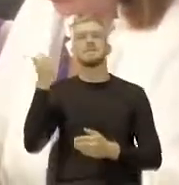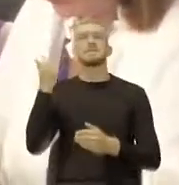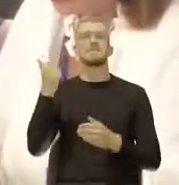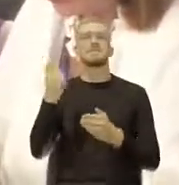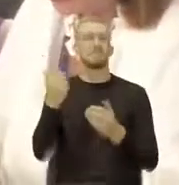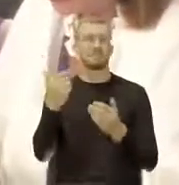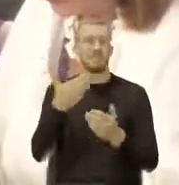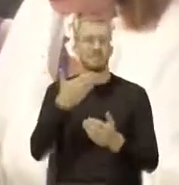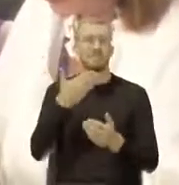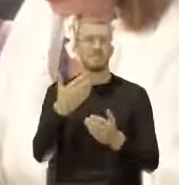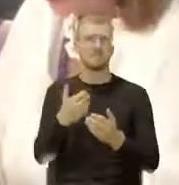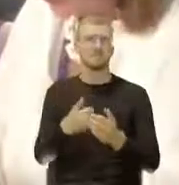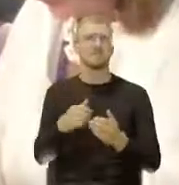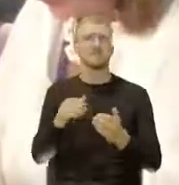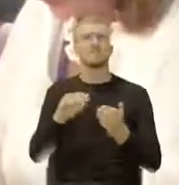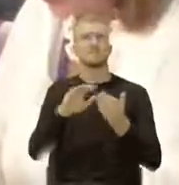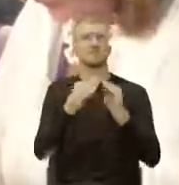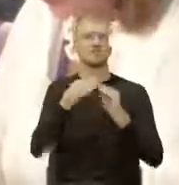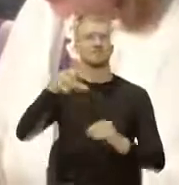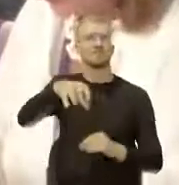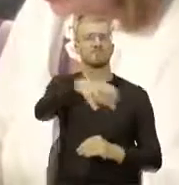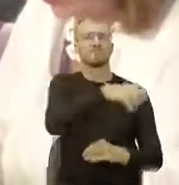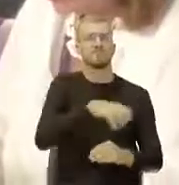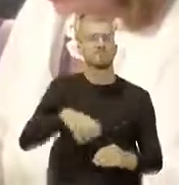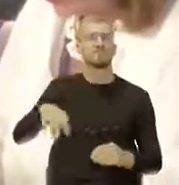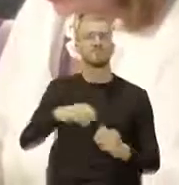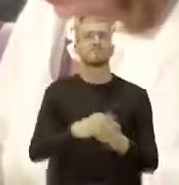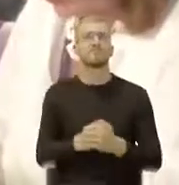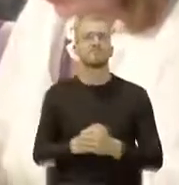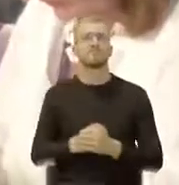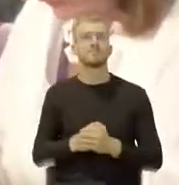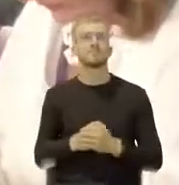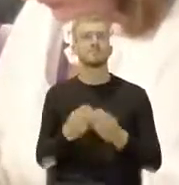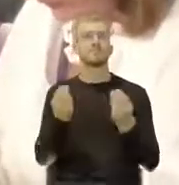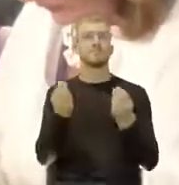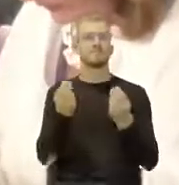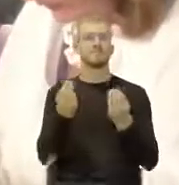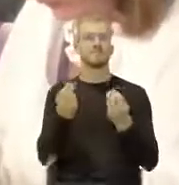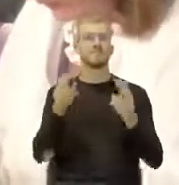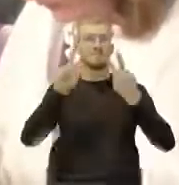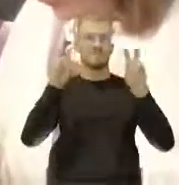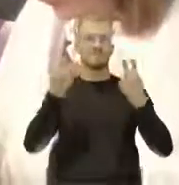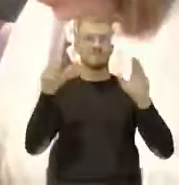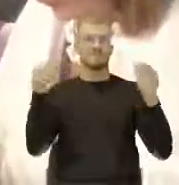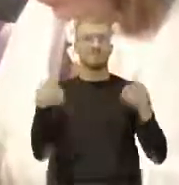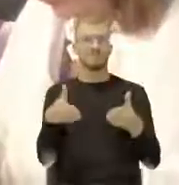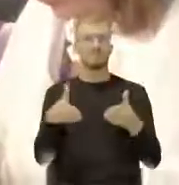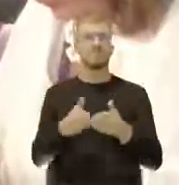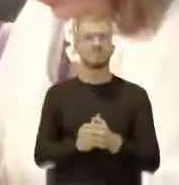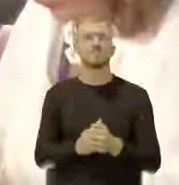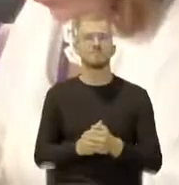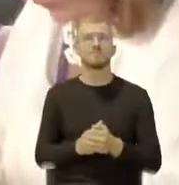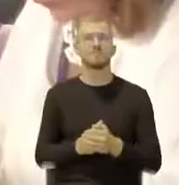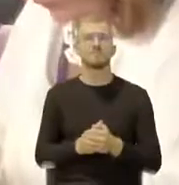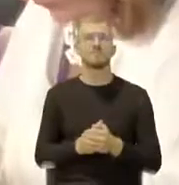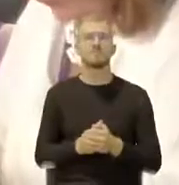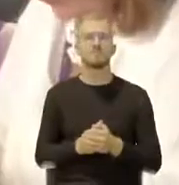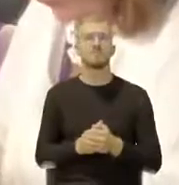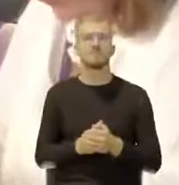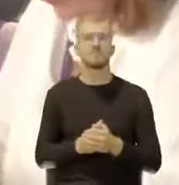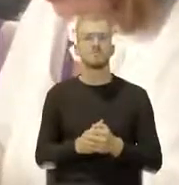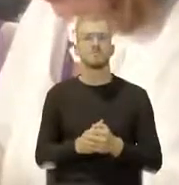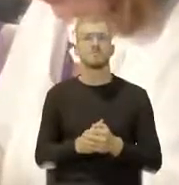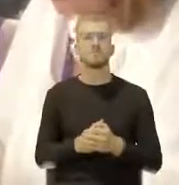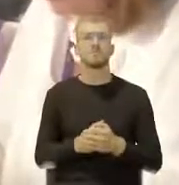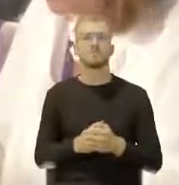decentralization, technical and political decentralization, making sure that at the local level